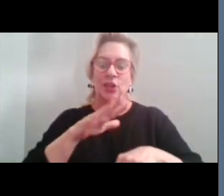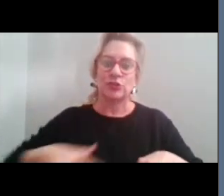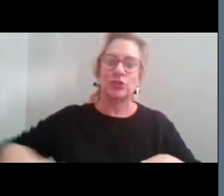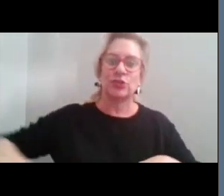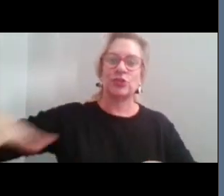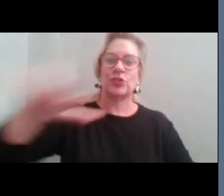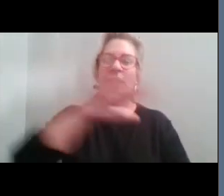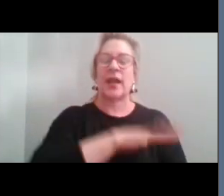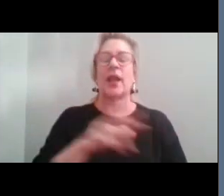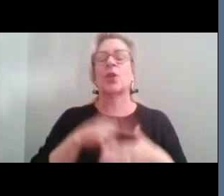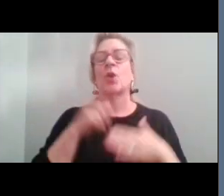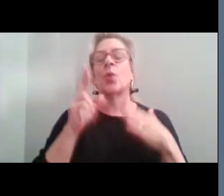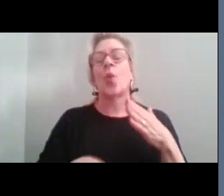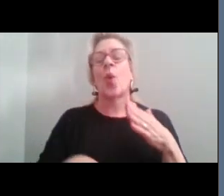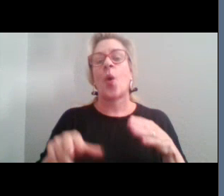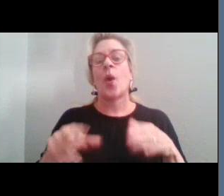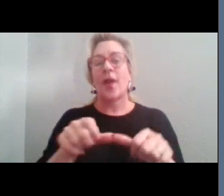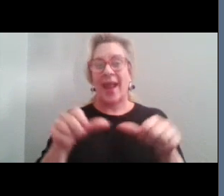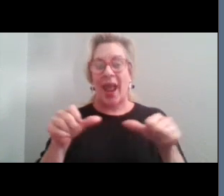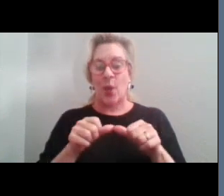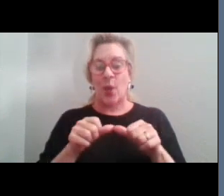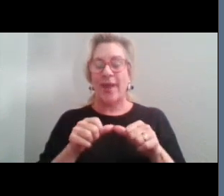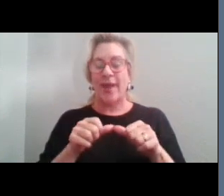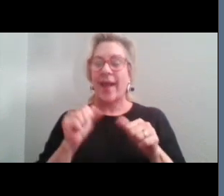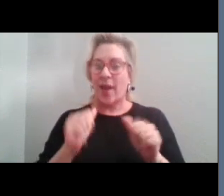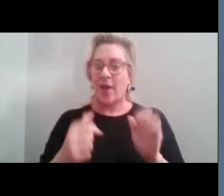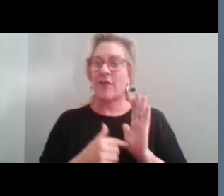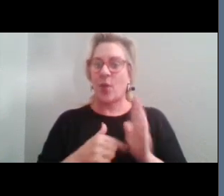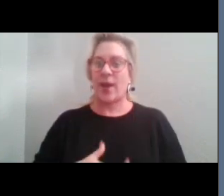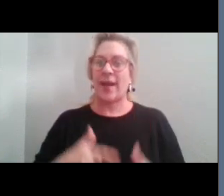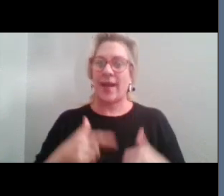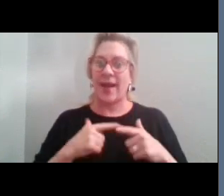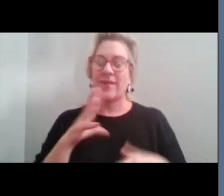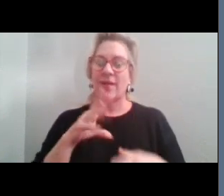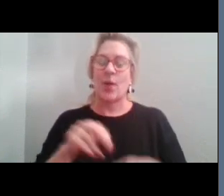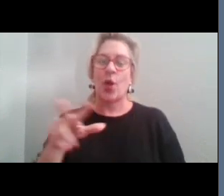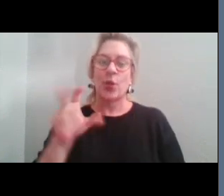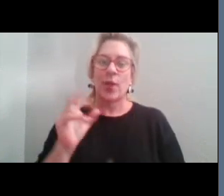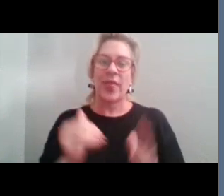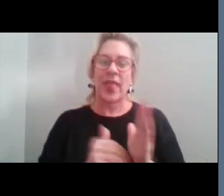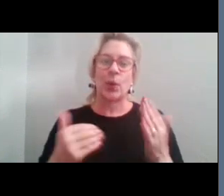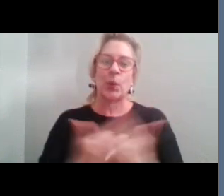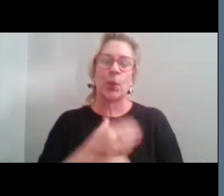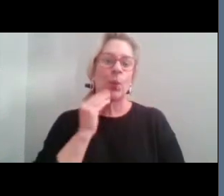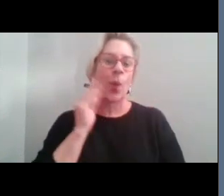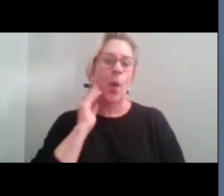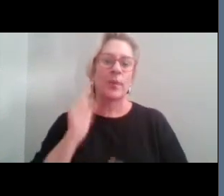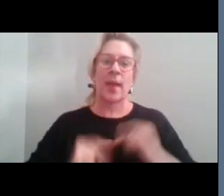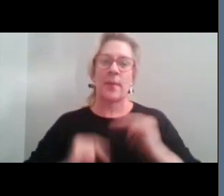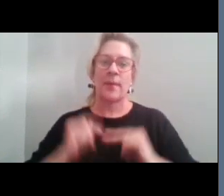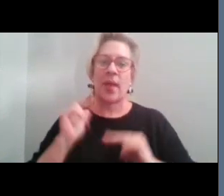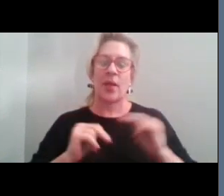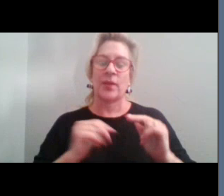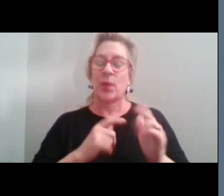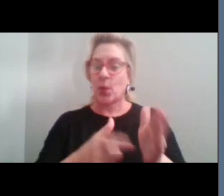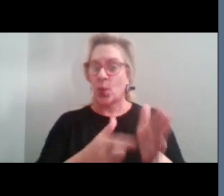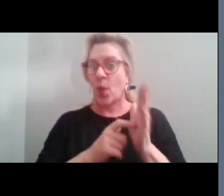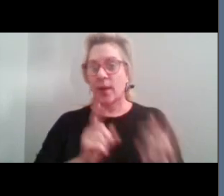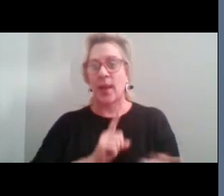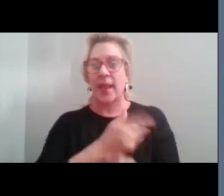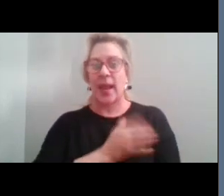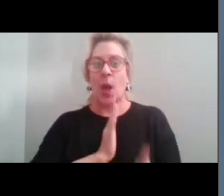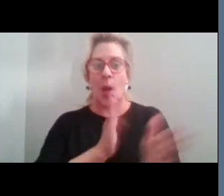result of the region's affordable living combined with the 300,000 new housing units required to meet the state's housing plan.